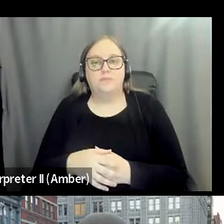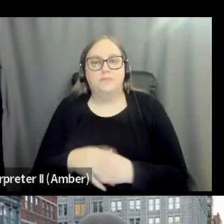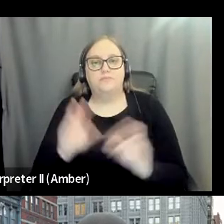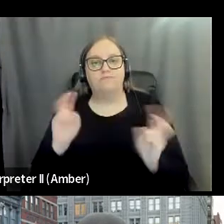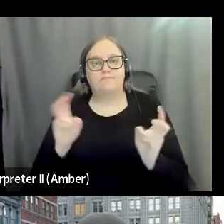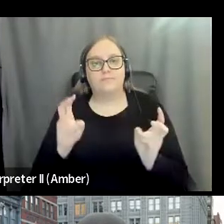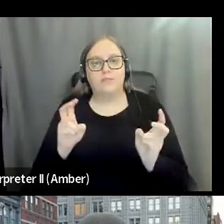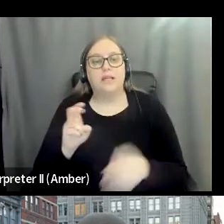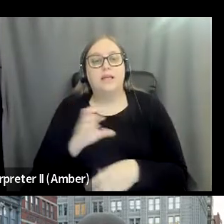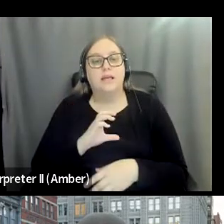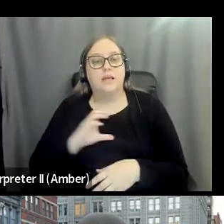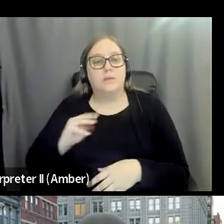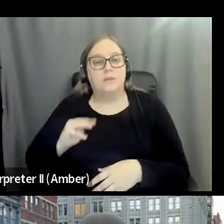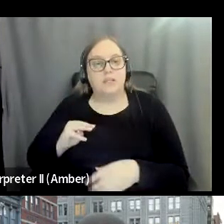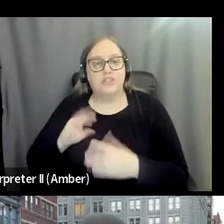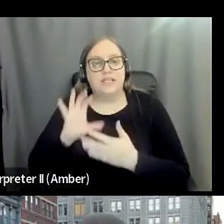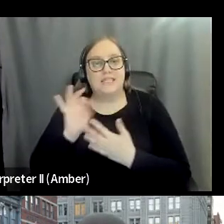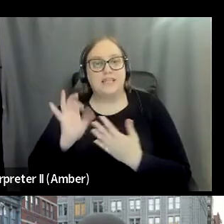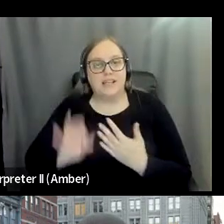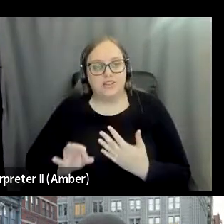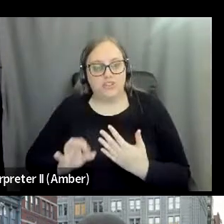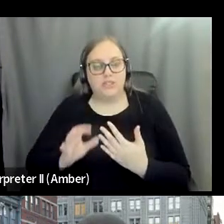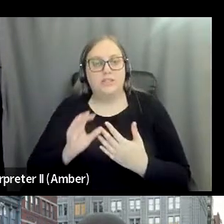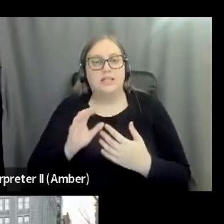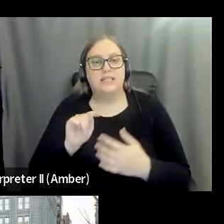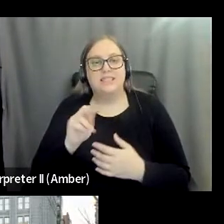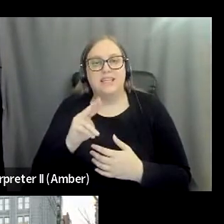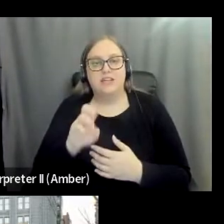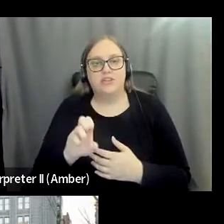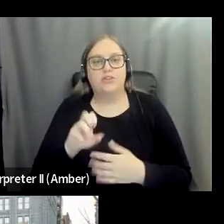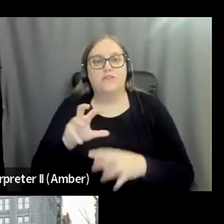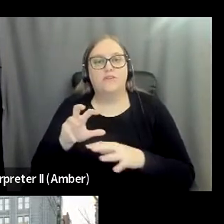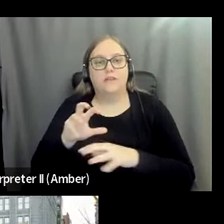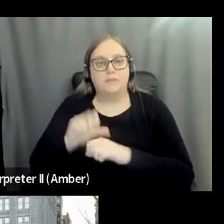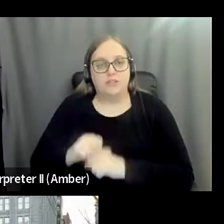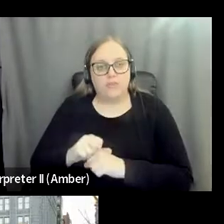entitled Commission on the Selection and Tenure of Administrative Law Judges of the